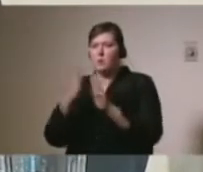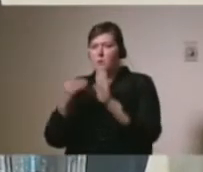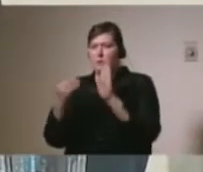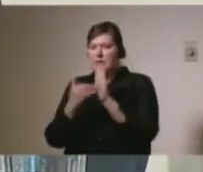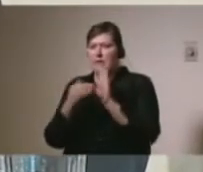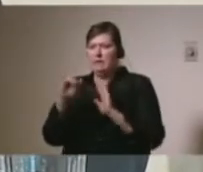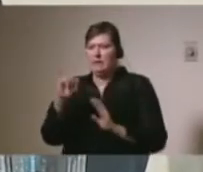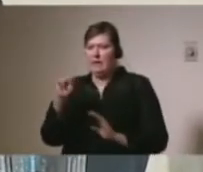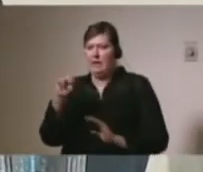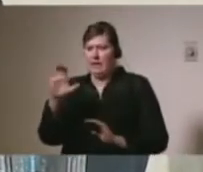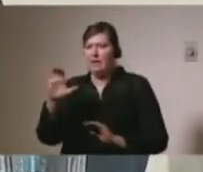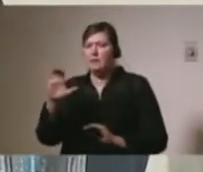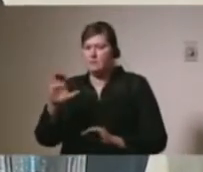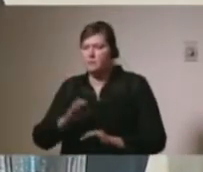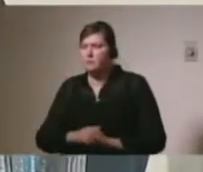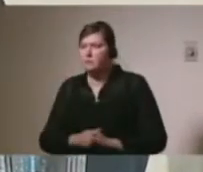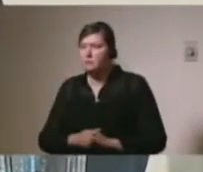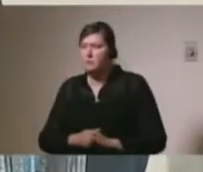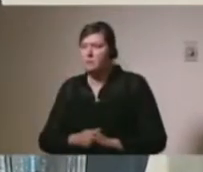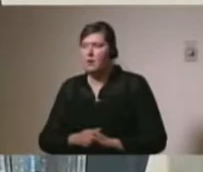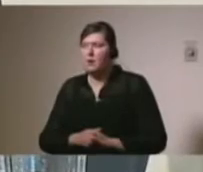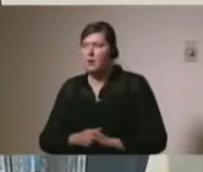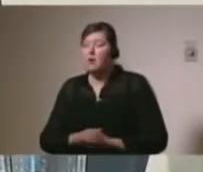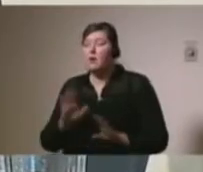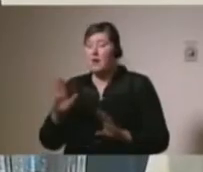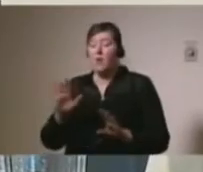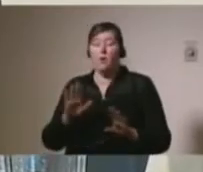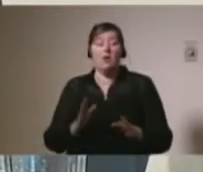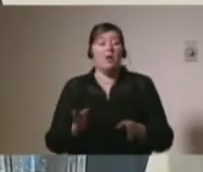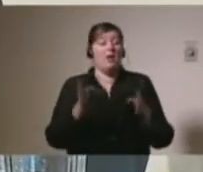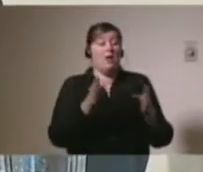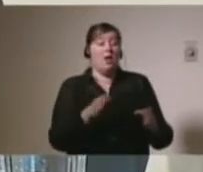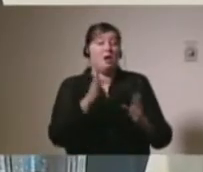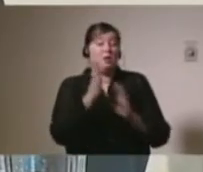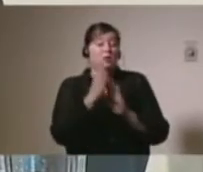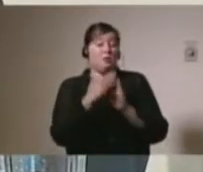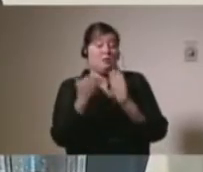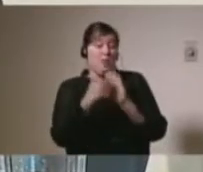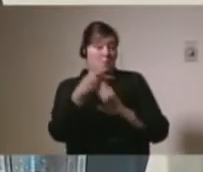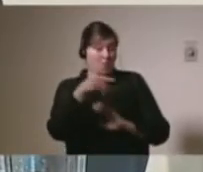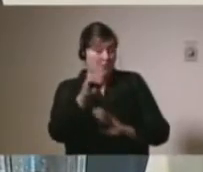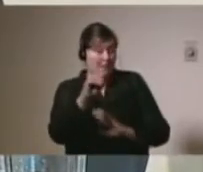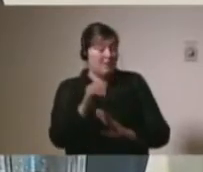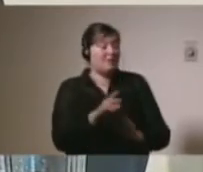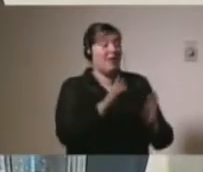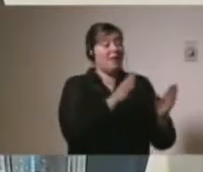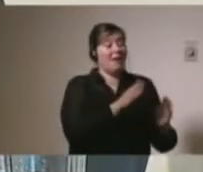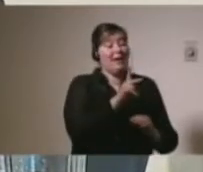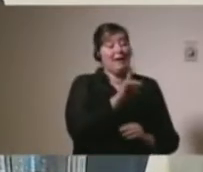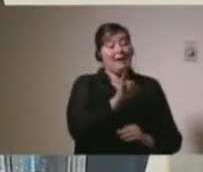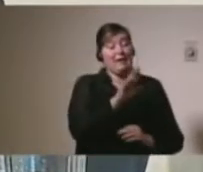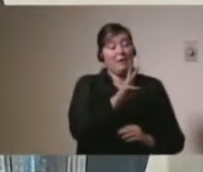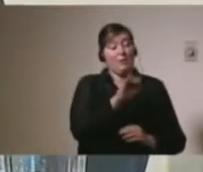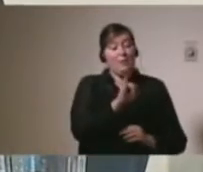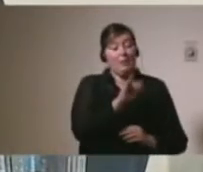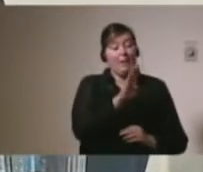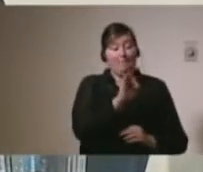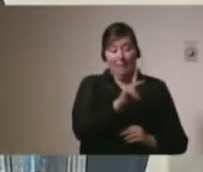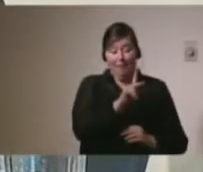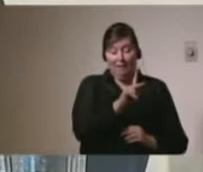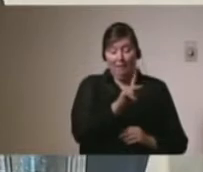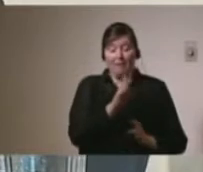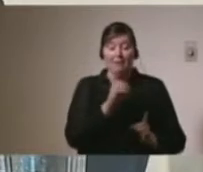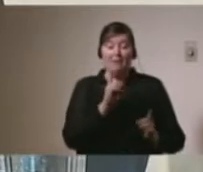thing is about New Zealand Post and Kiwi Bank. Now, I think what it's about is